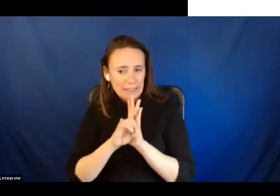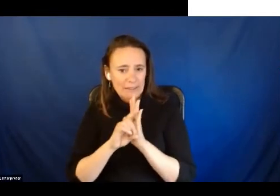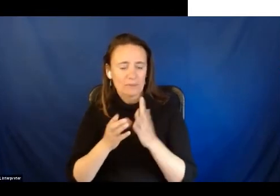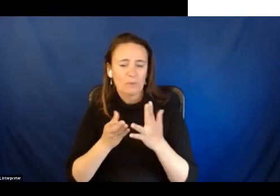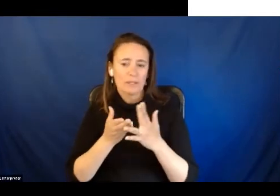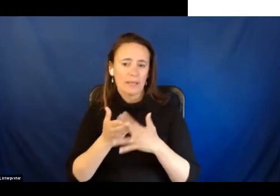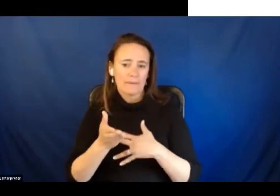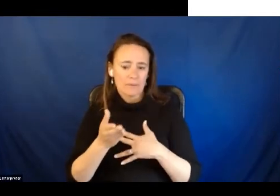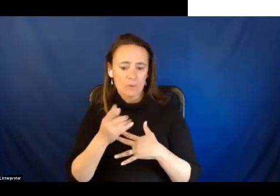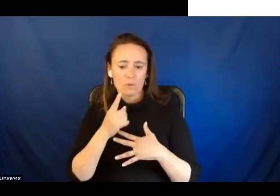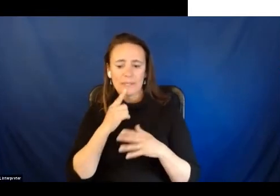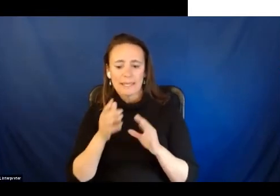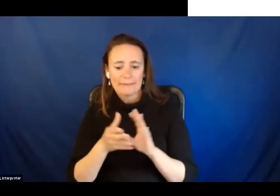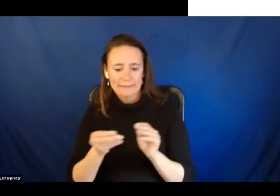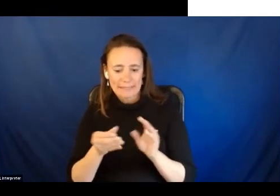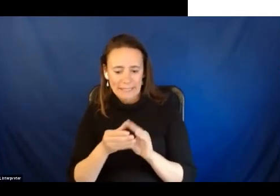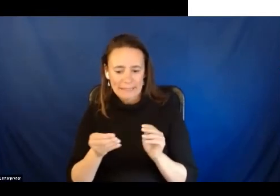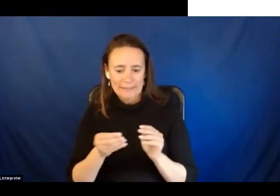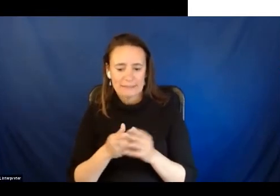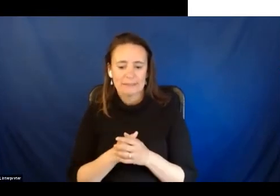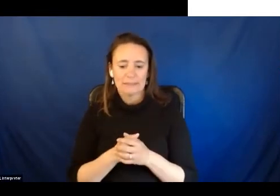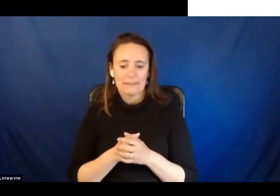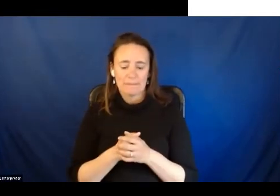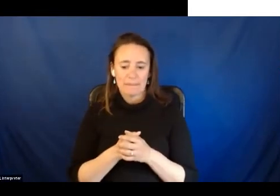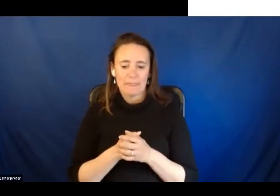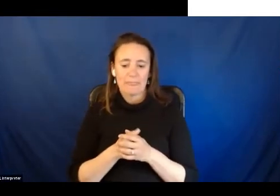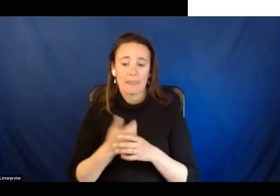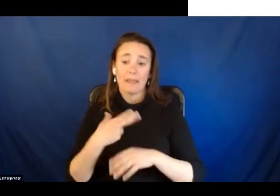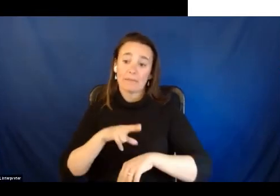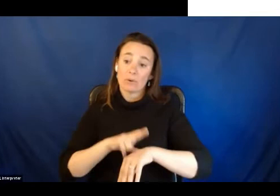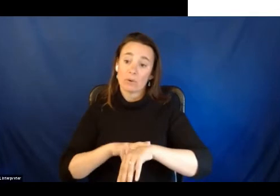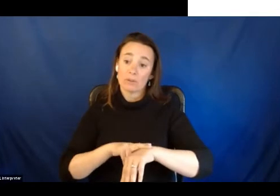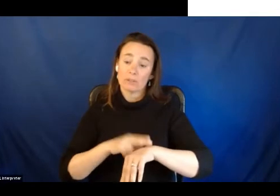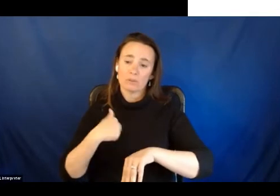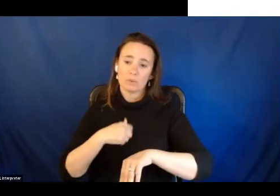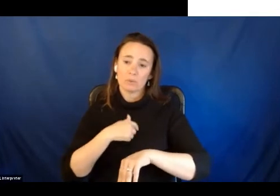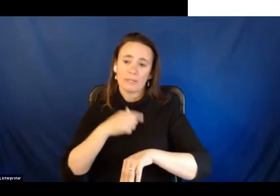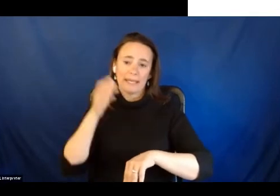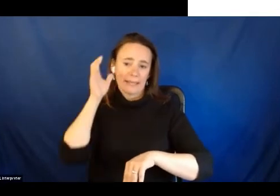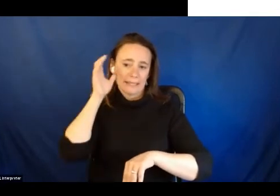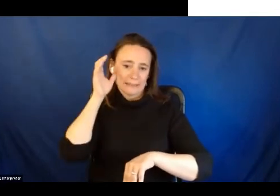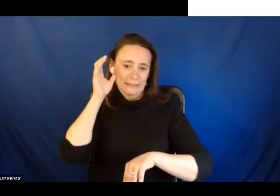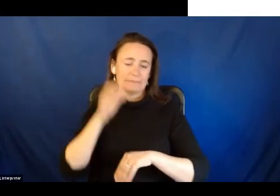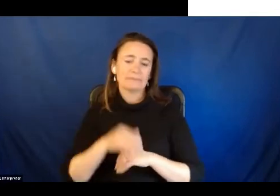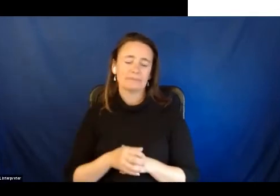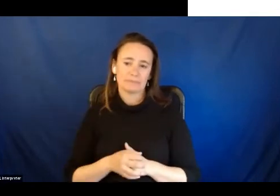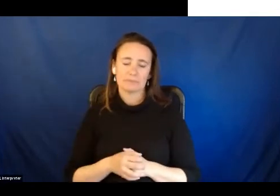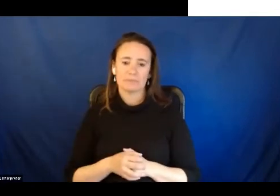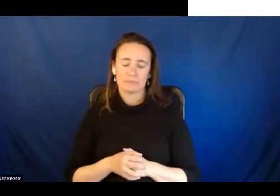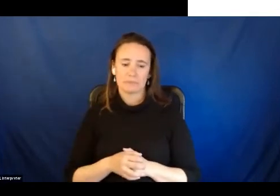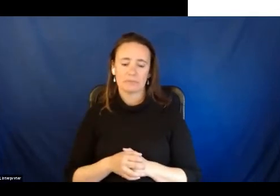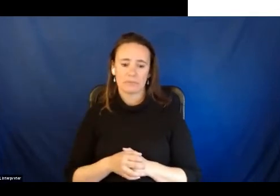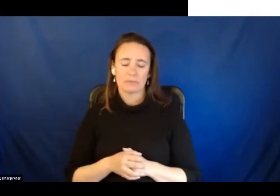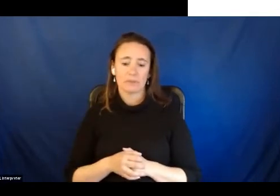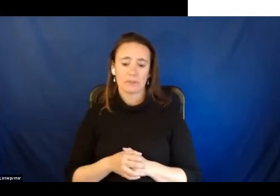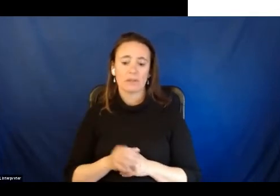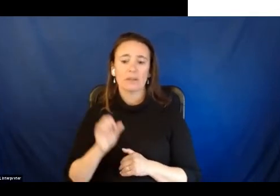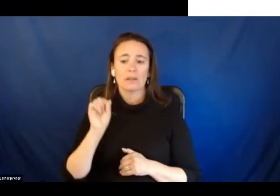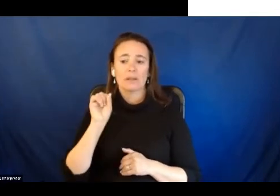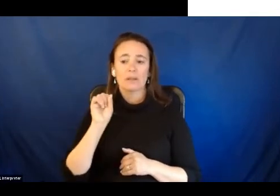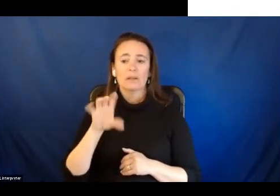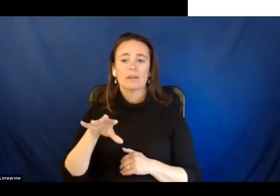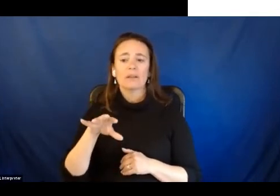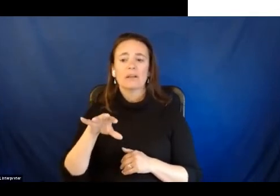said. And of course, we listen. And just to give you all another resource, Marley has